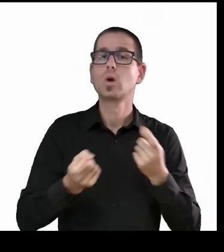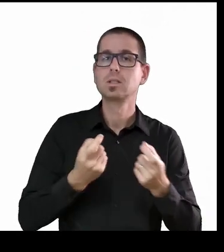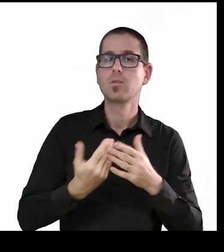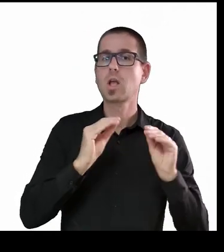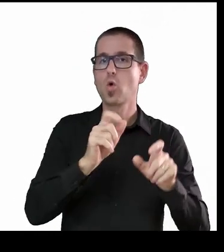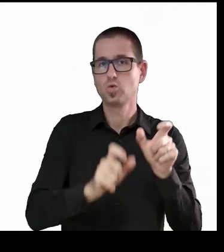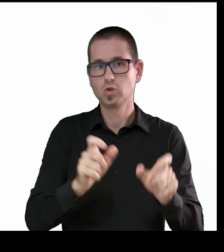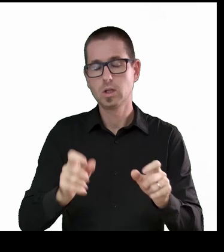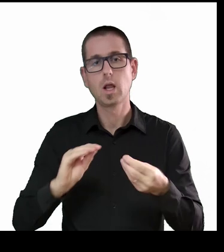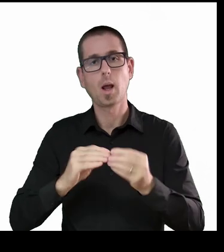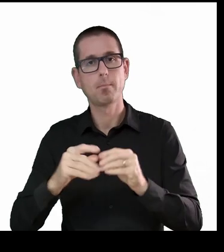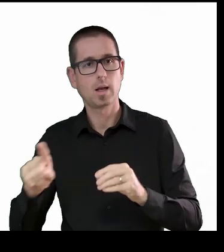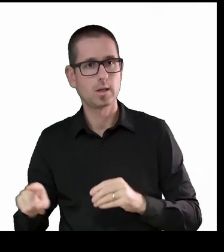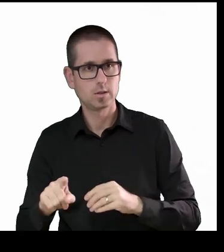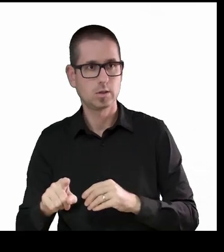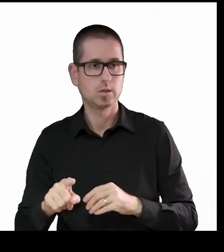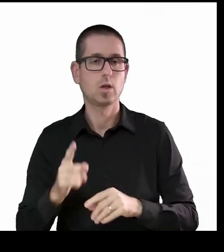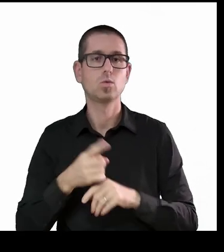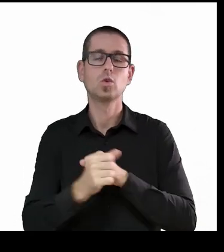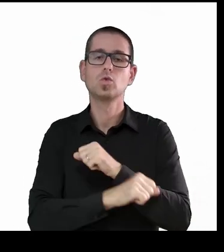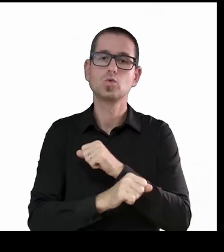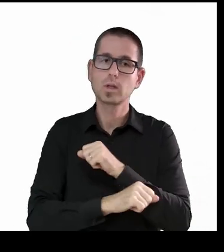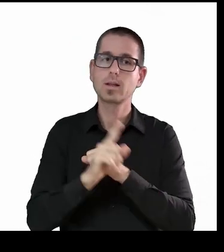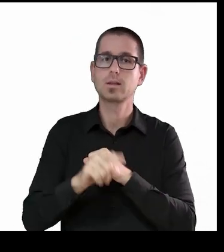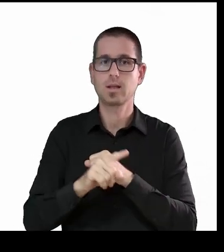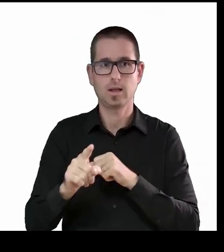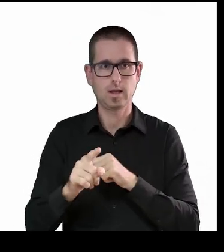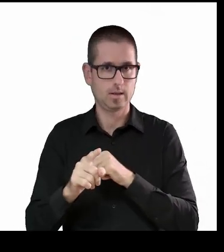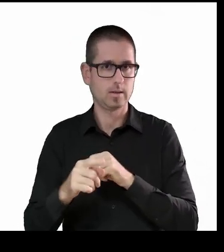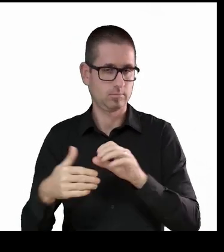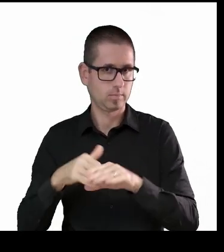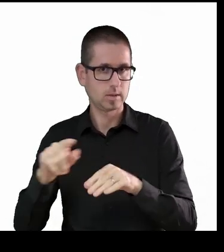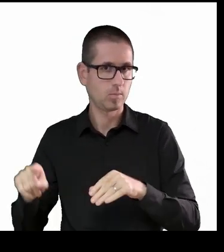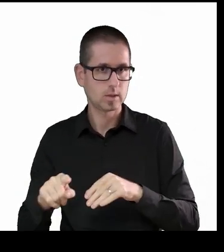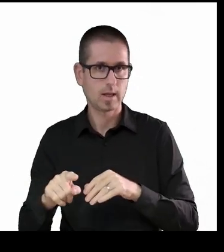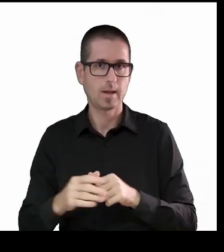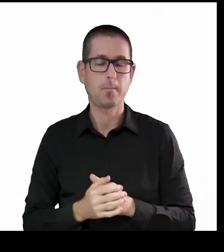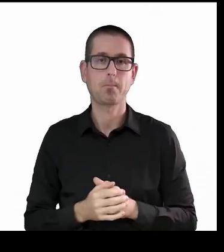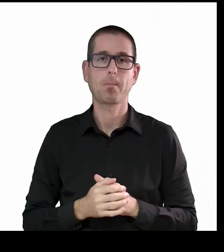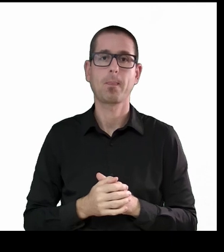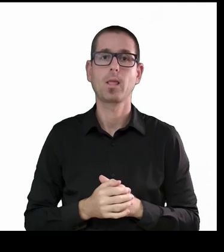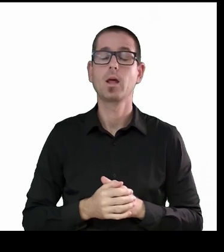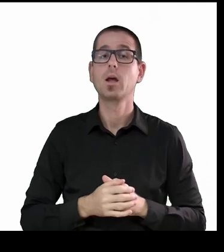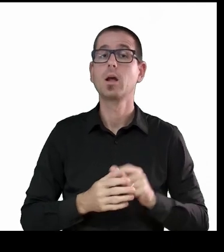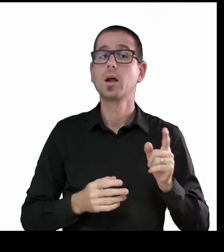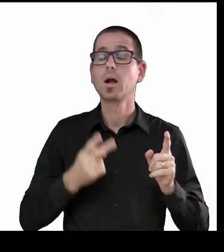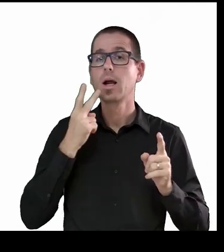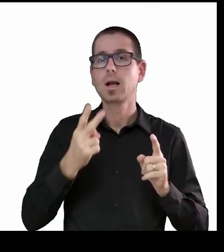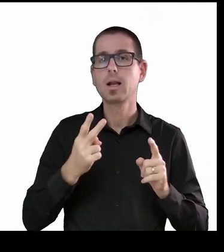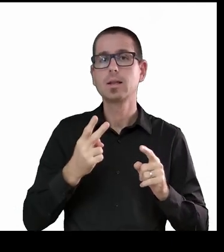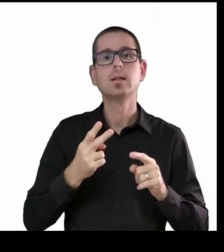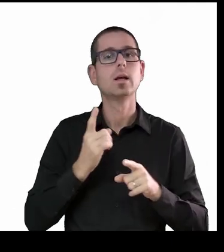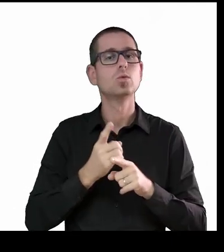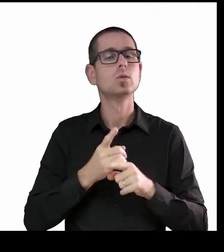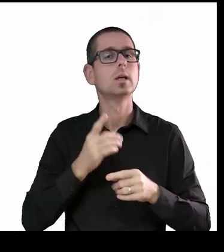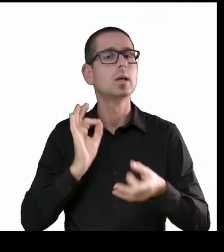teachers, managers, students, and staff in general, can tailor their growth plans to their unique strengths and